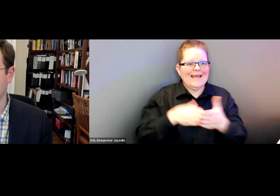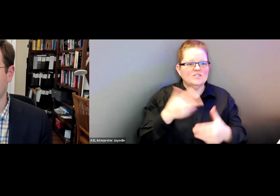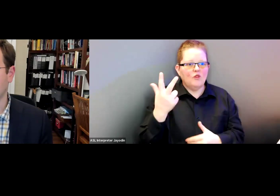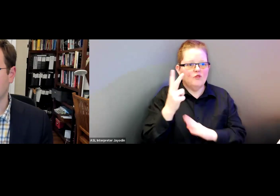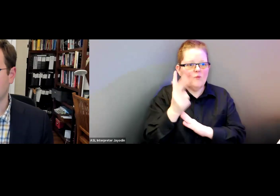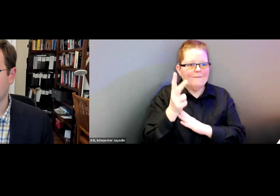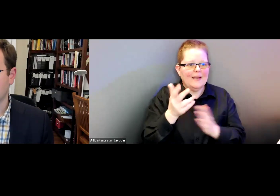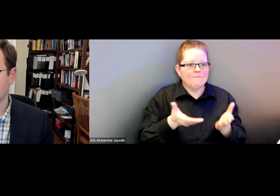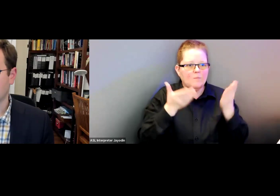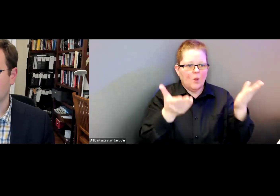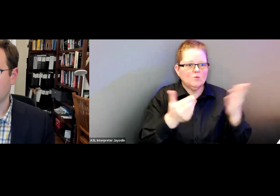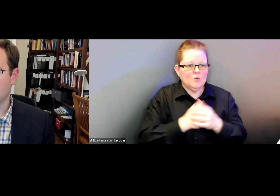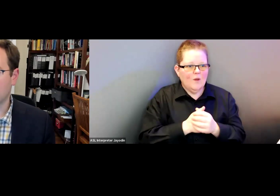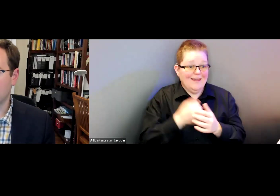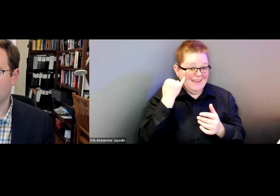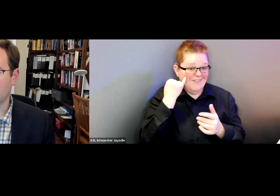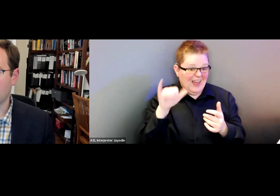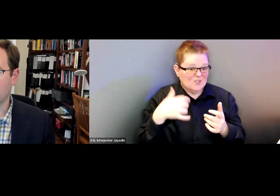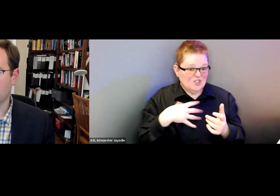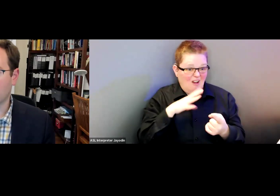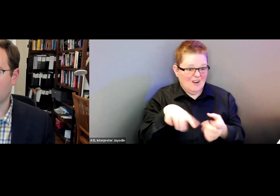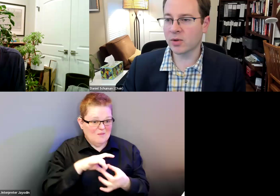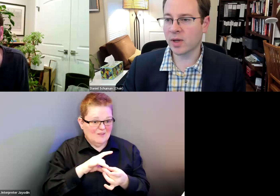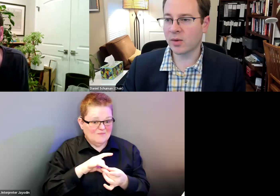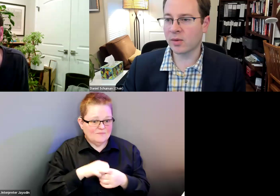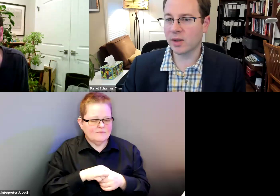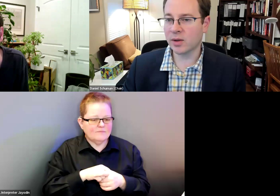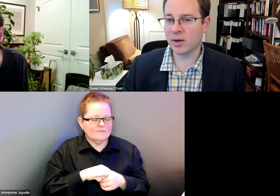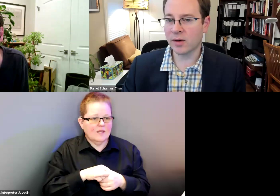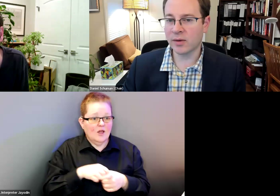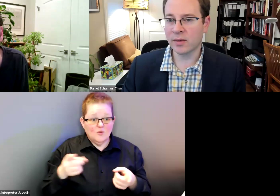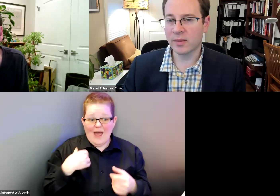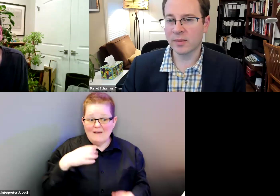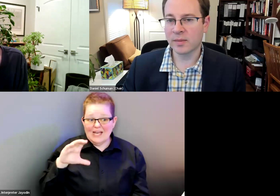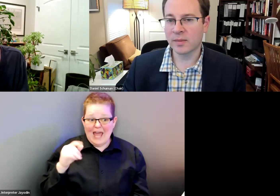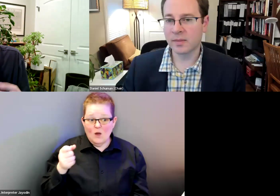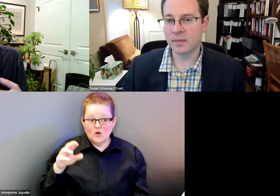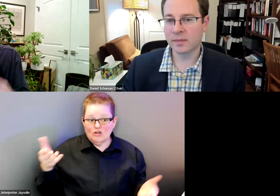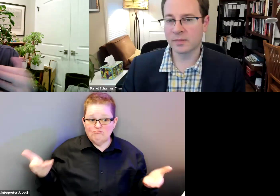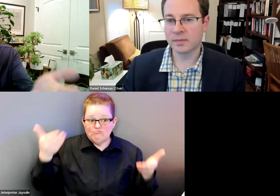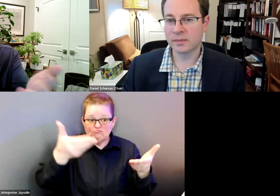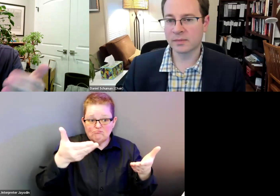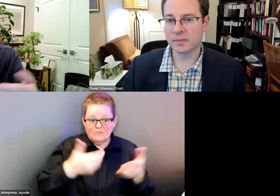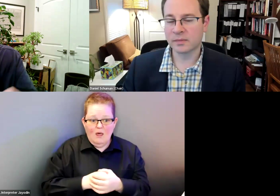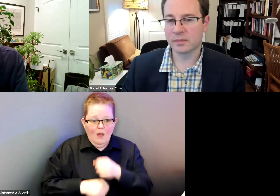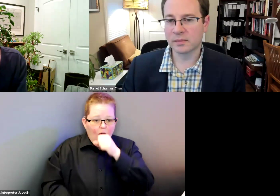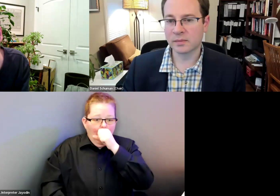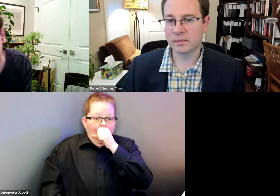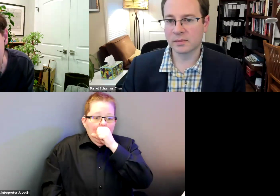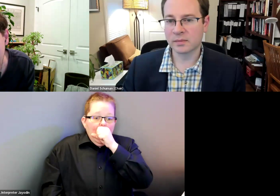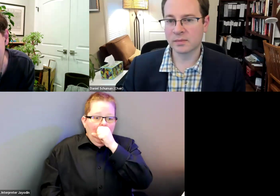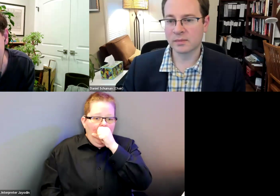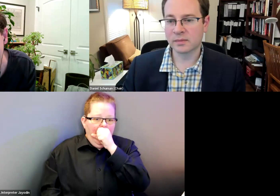okay. If that's where we are, right? So, do you have a counter proposal that you'd like to offer? I counter one. I'm going to get outvoted, I